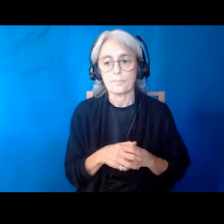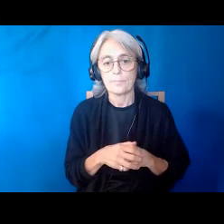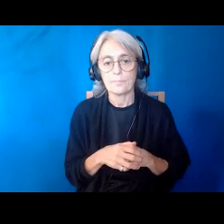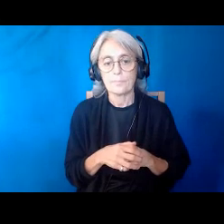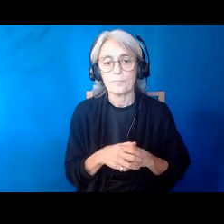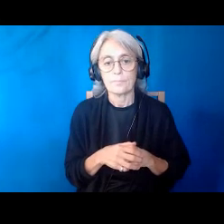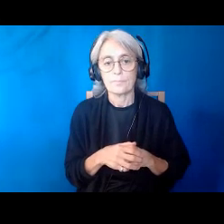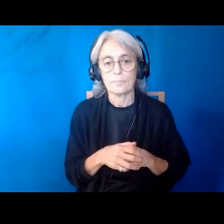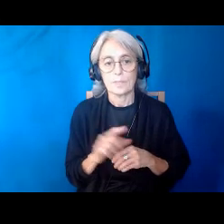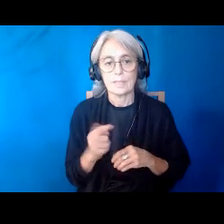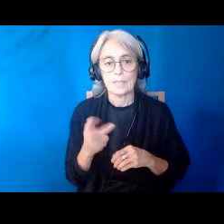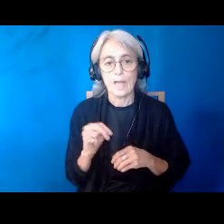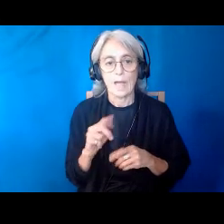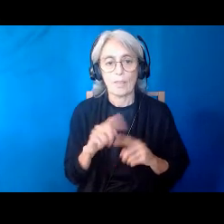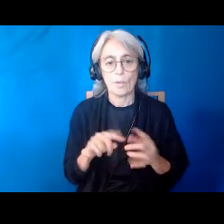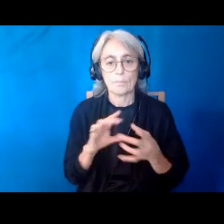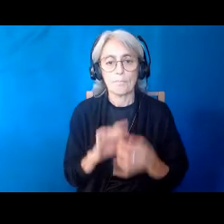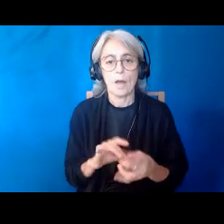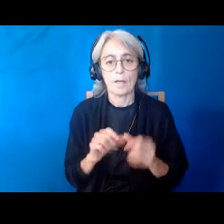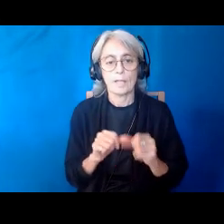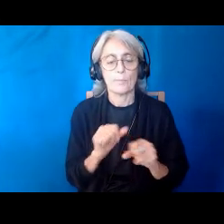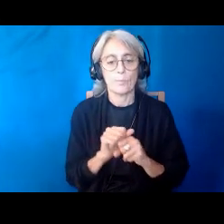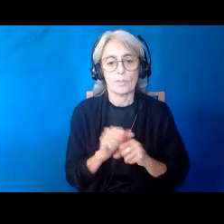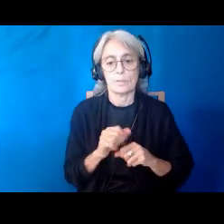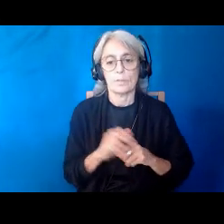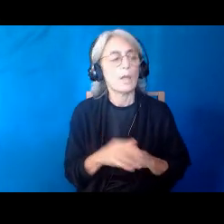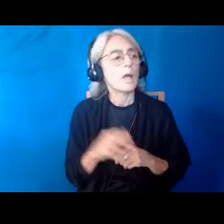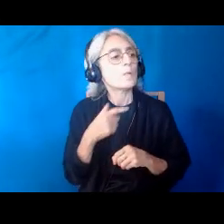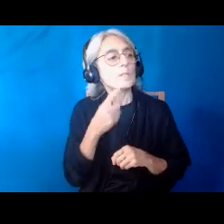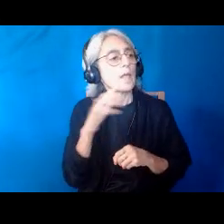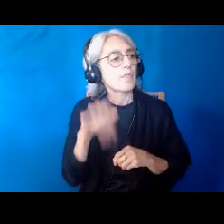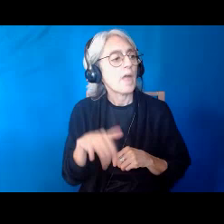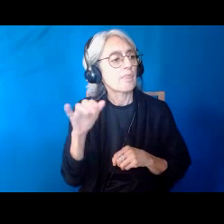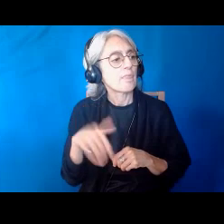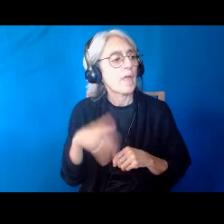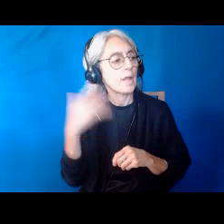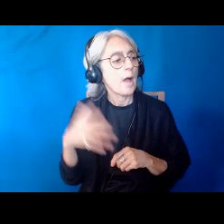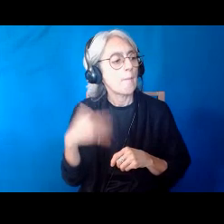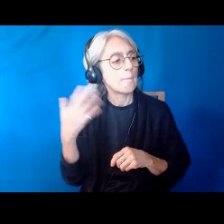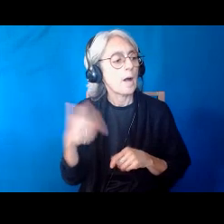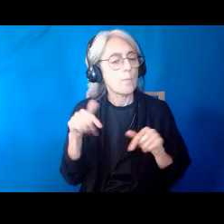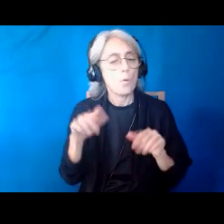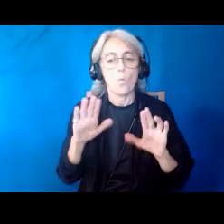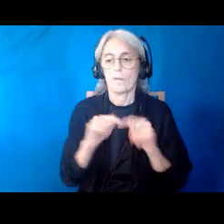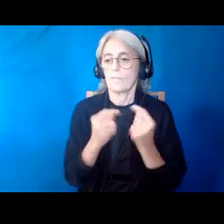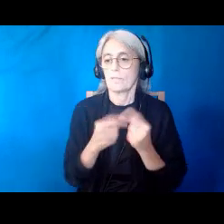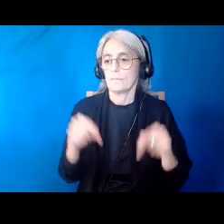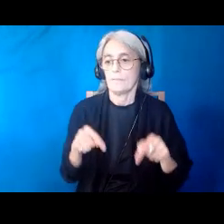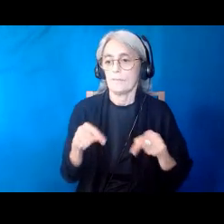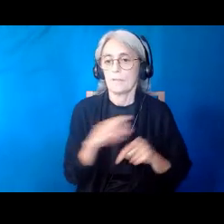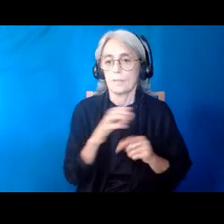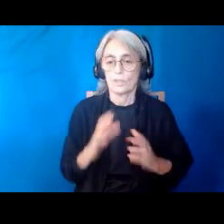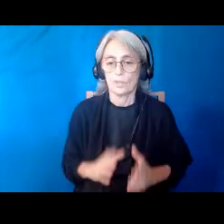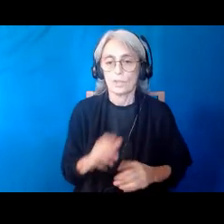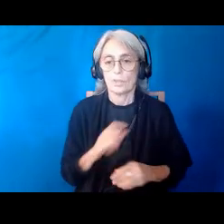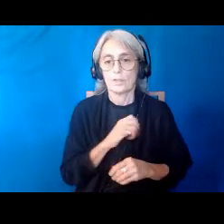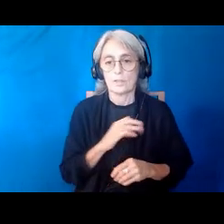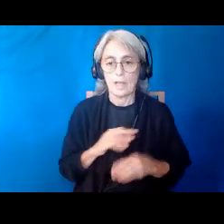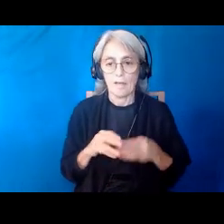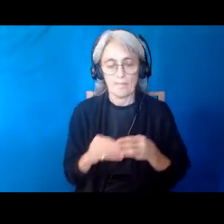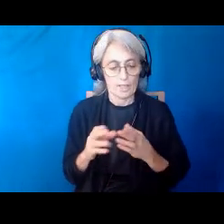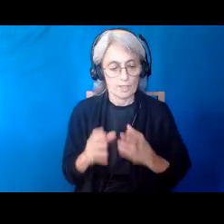working. Well, I would just say that we have a wonderful team led here by the commissioners and commission staff, but also some of our